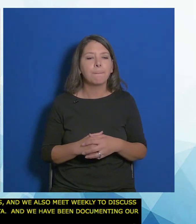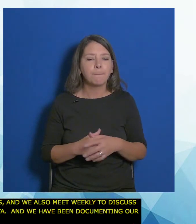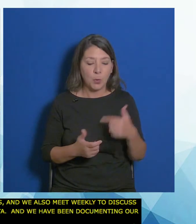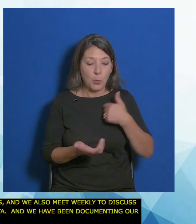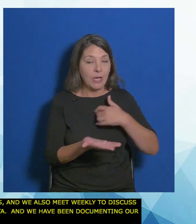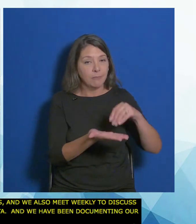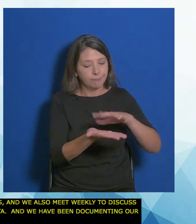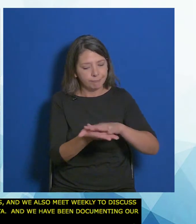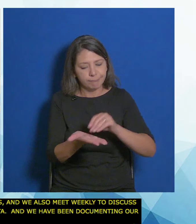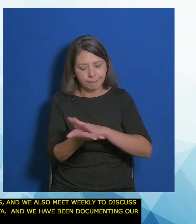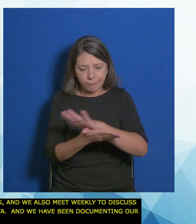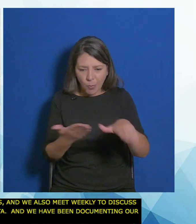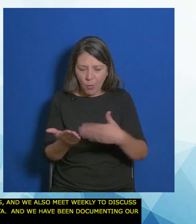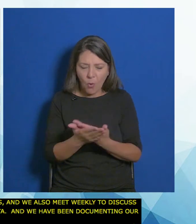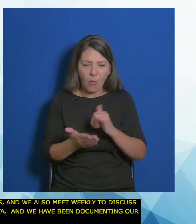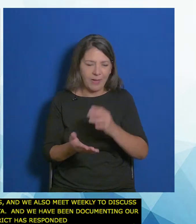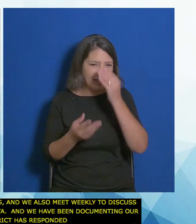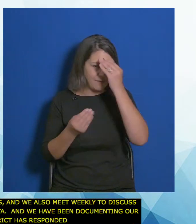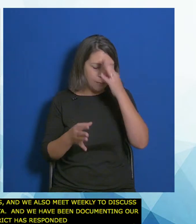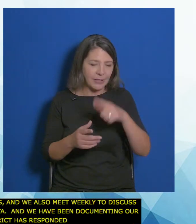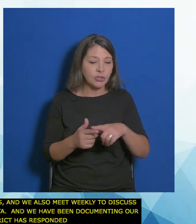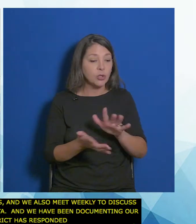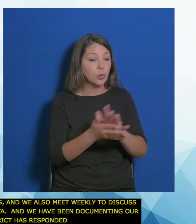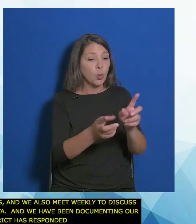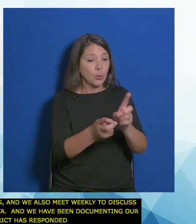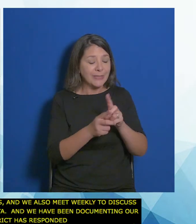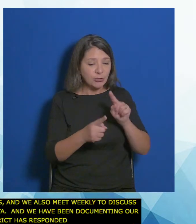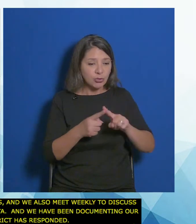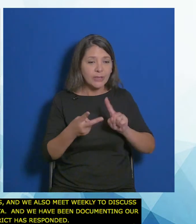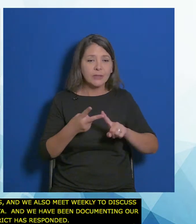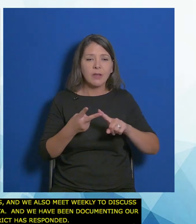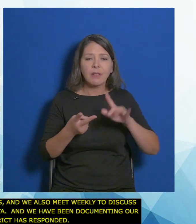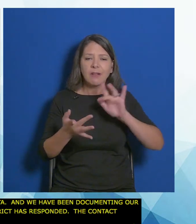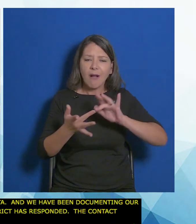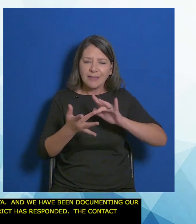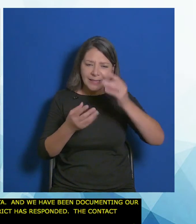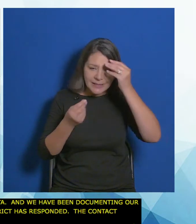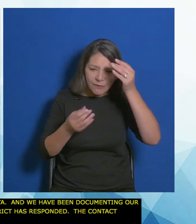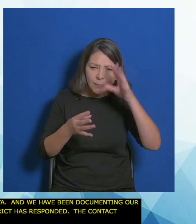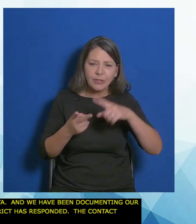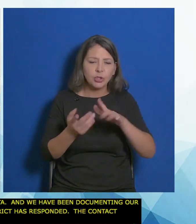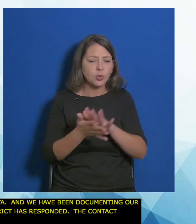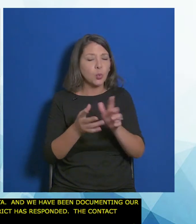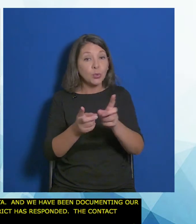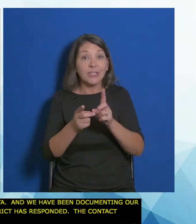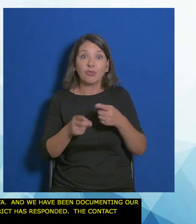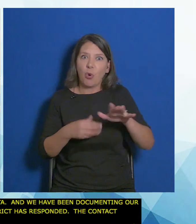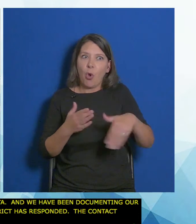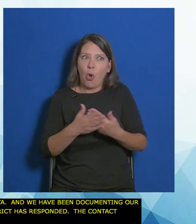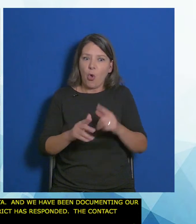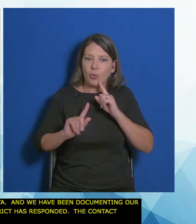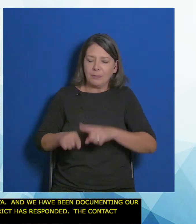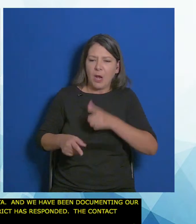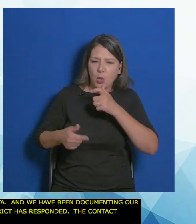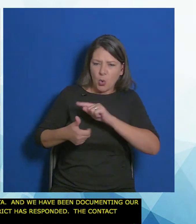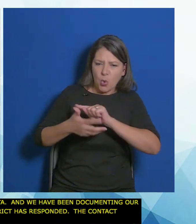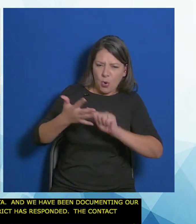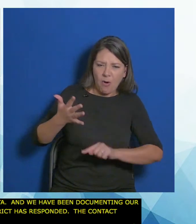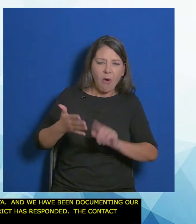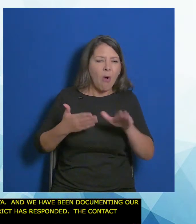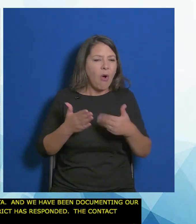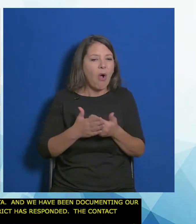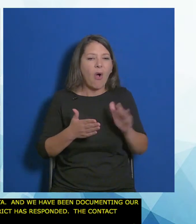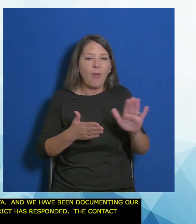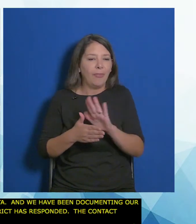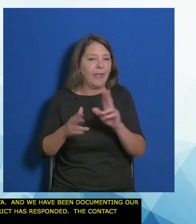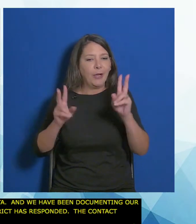district has responded, the contact person title, the date, the time, and the mode of contact we've had, whether it's in person,